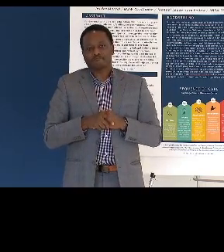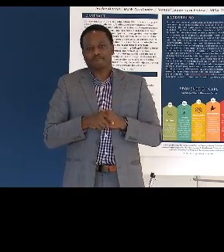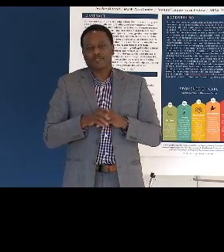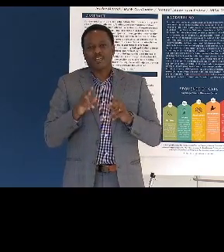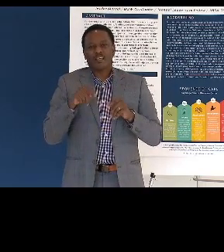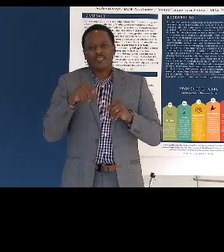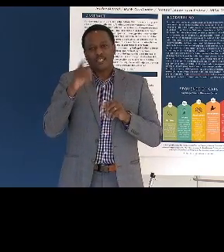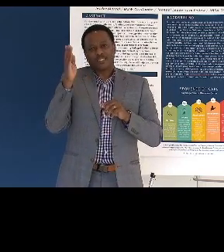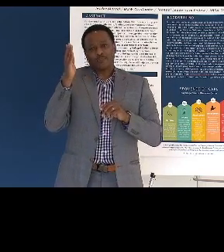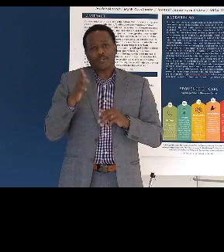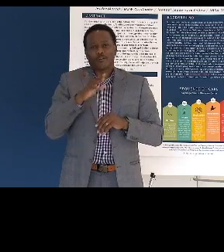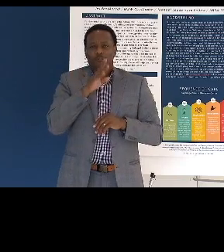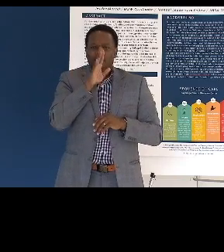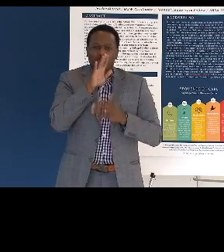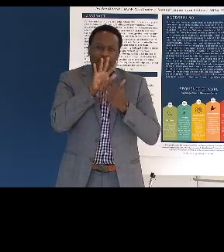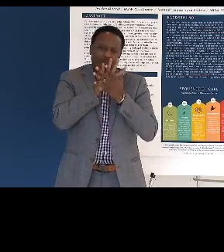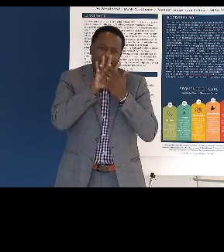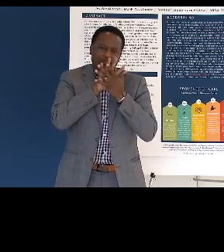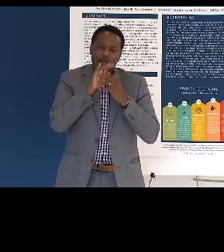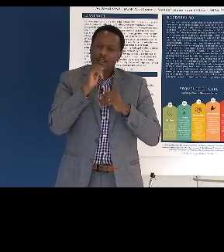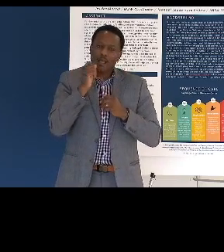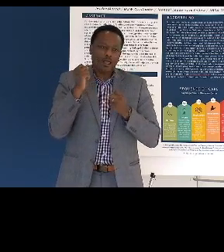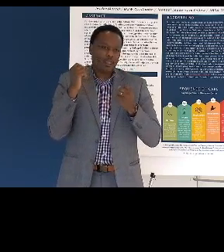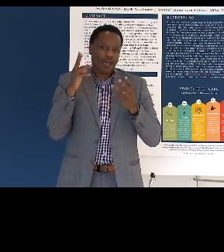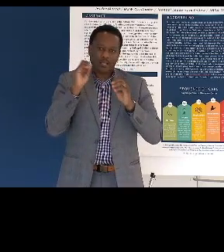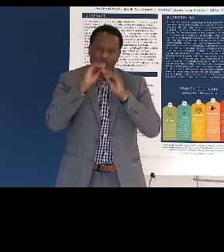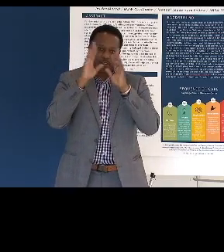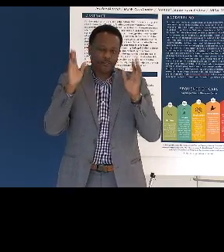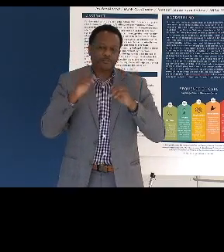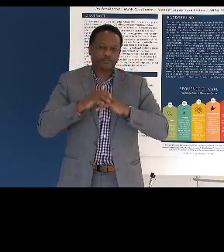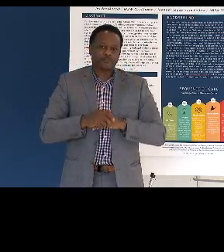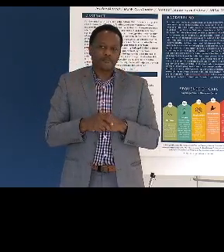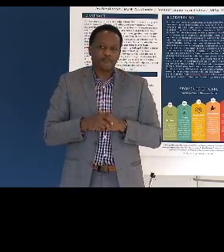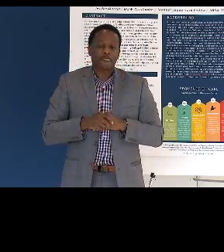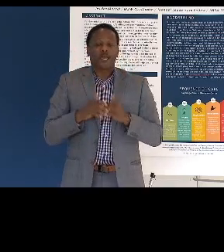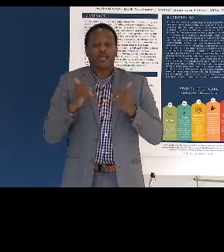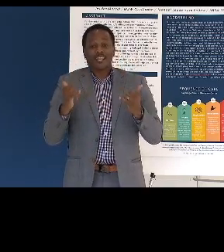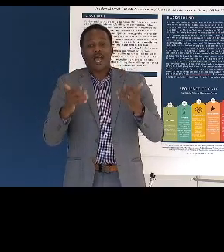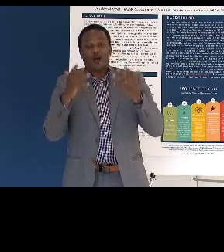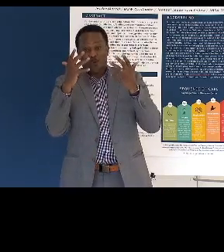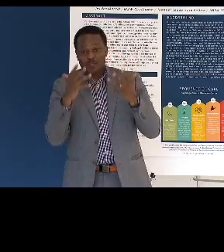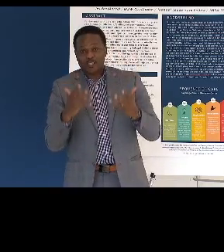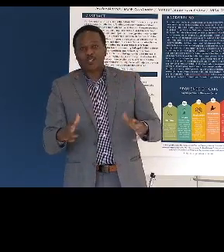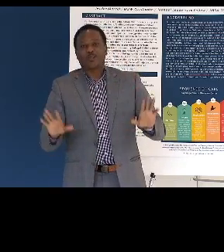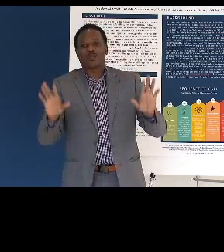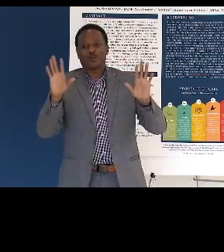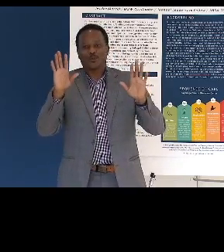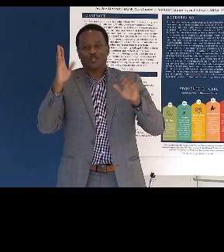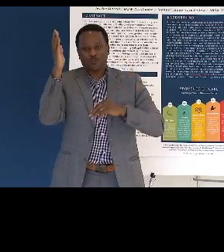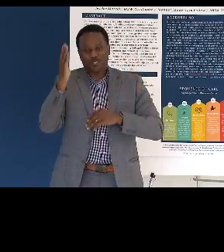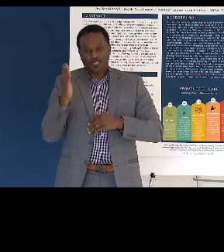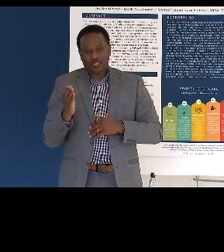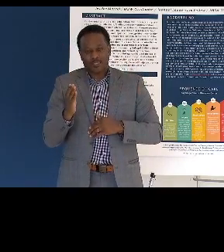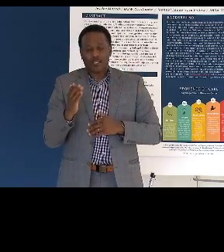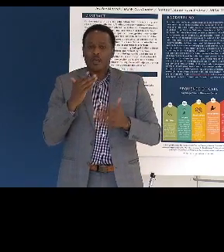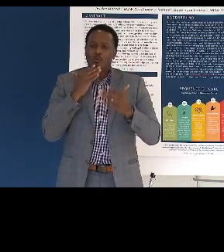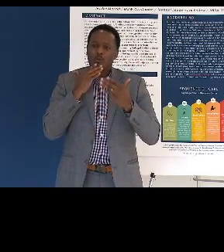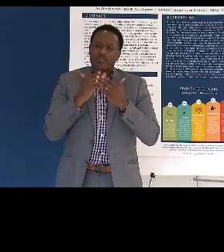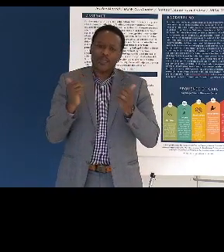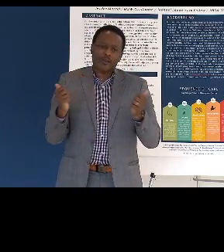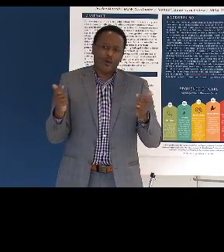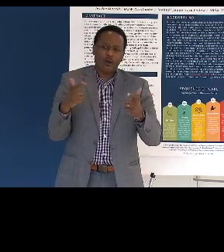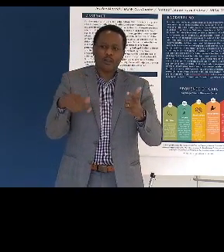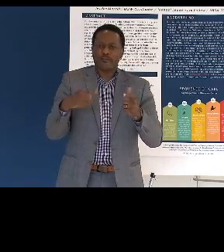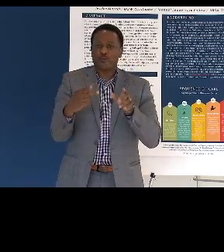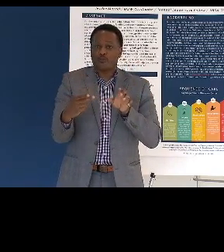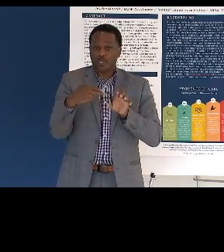This concludes the live stream portion of the Capstone presentations. The fellows would like to thank all of you for attending and express our appreciation to the